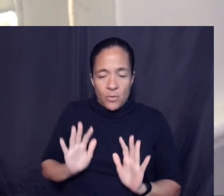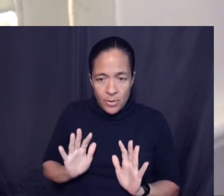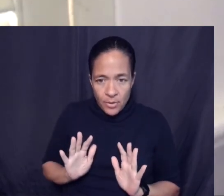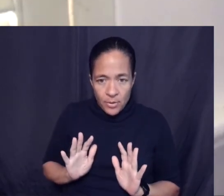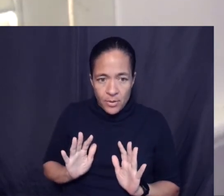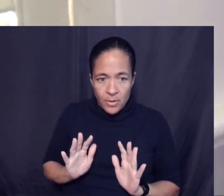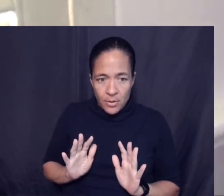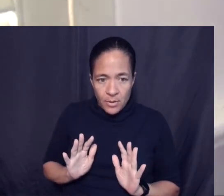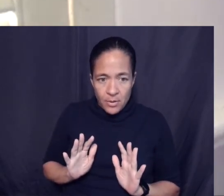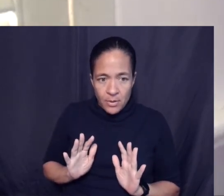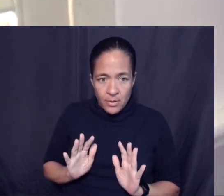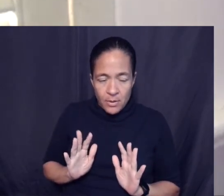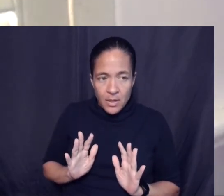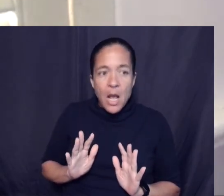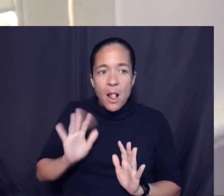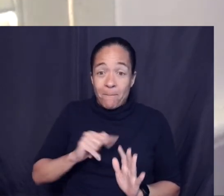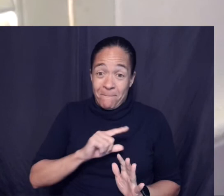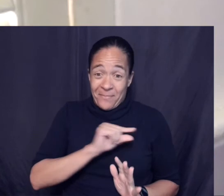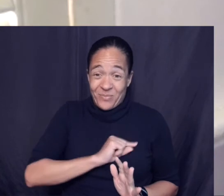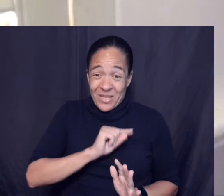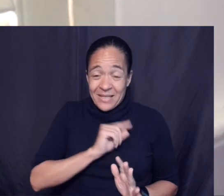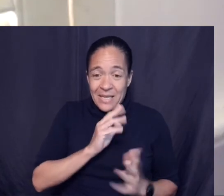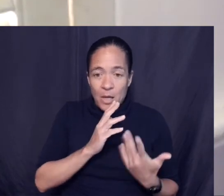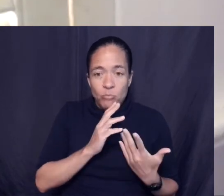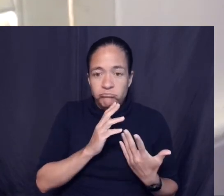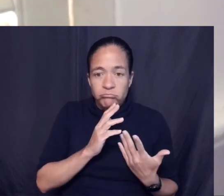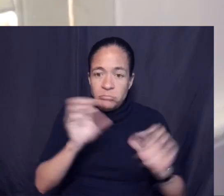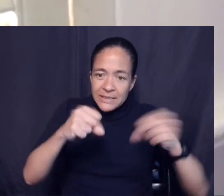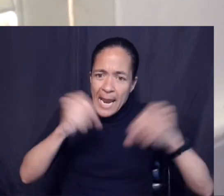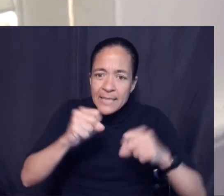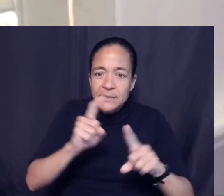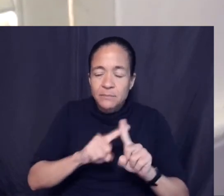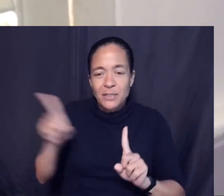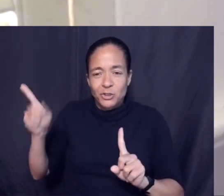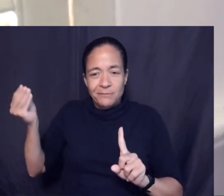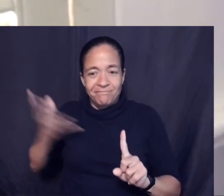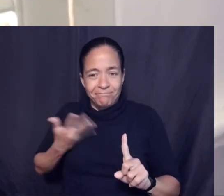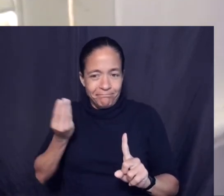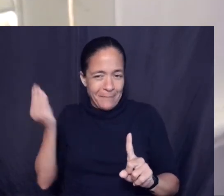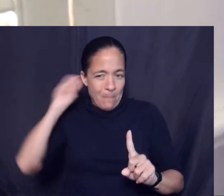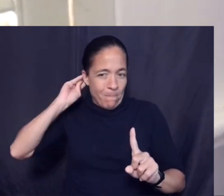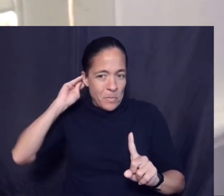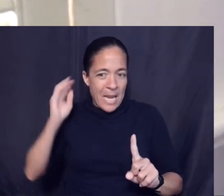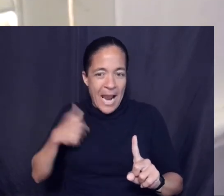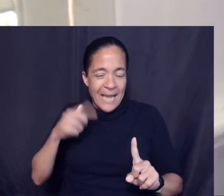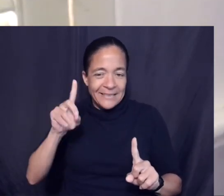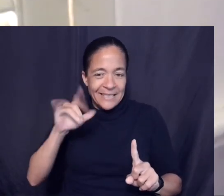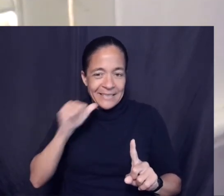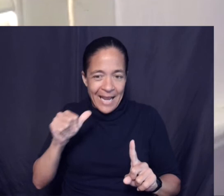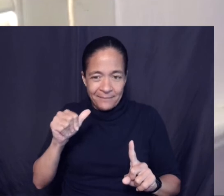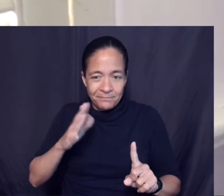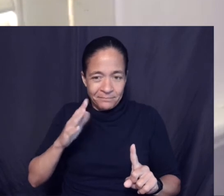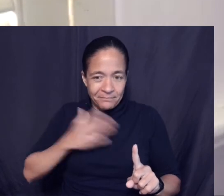could just sort of tuck, in the back of my mind and keep with me all the time, because I don't feel like